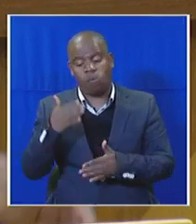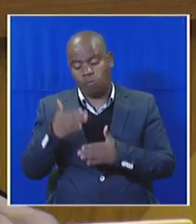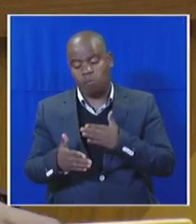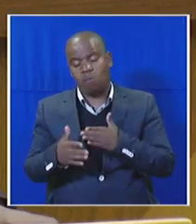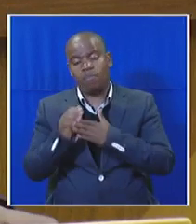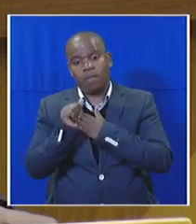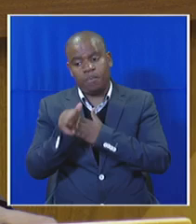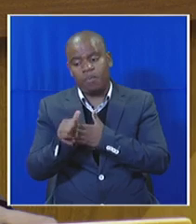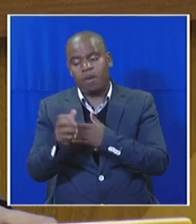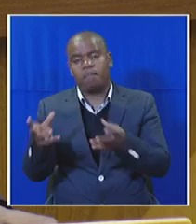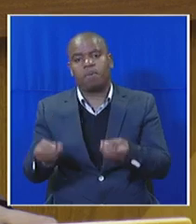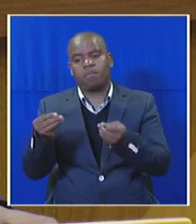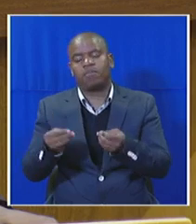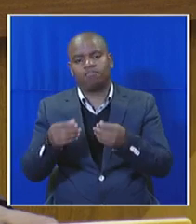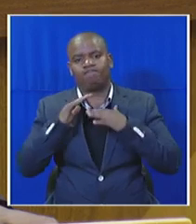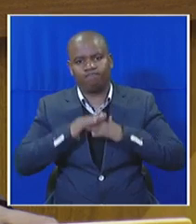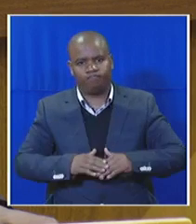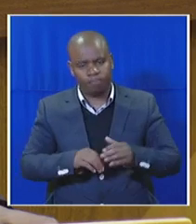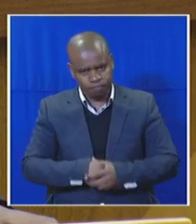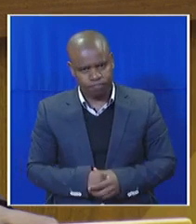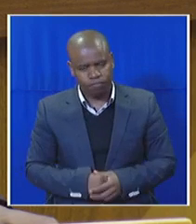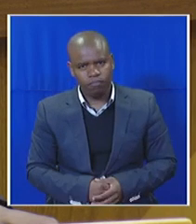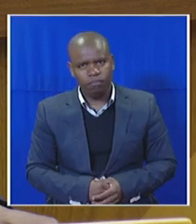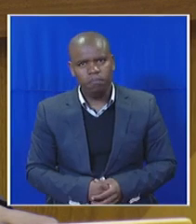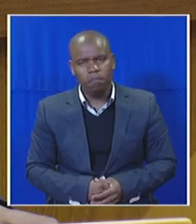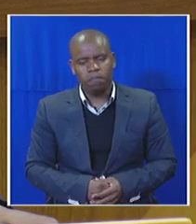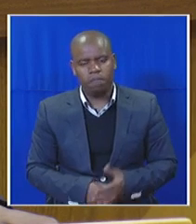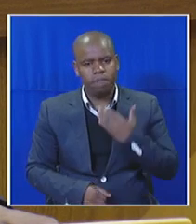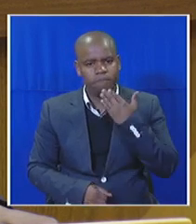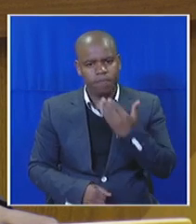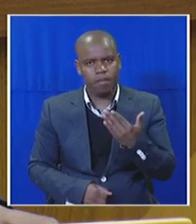a conclusion. Thank you, Madam Speaker.